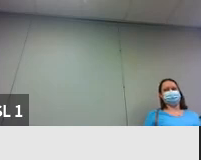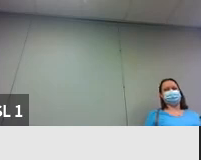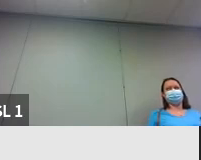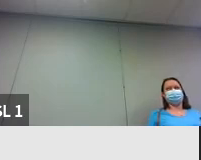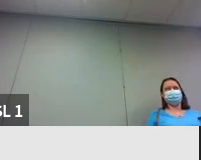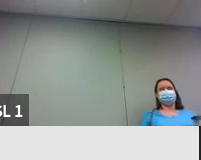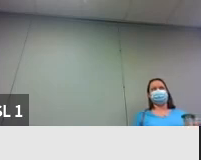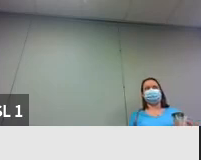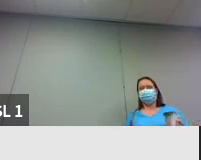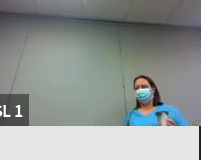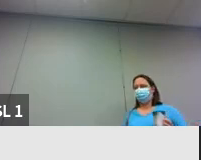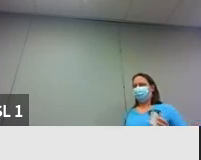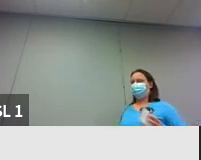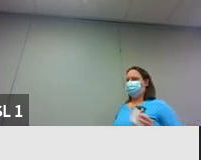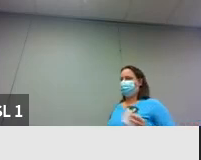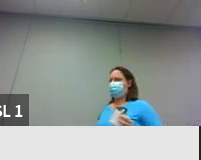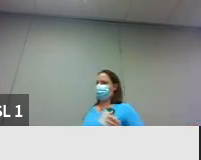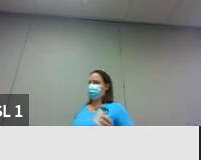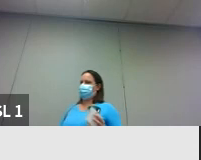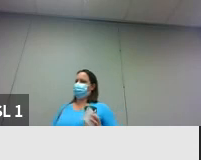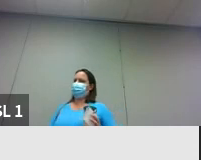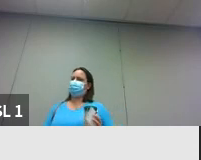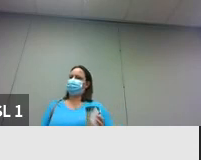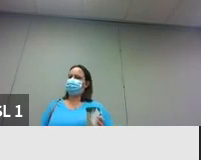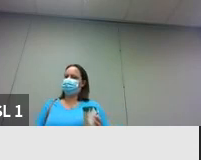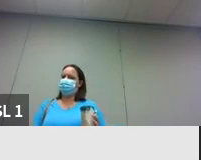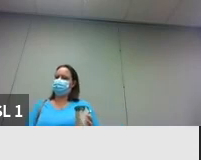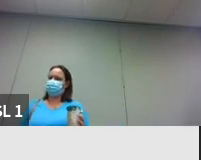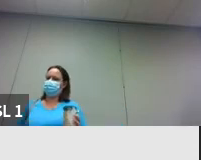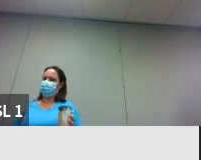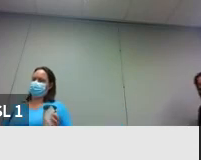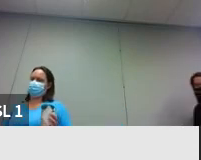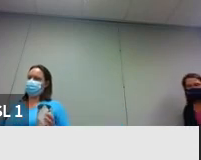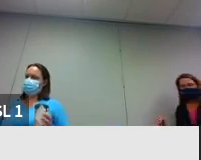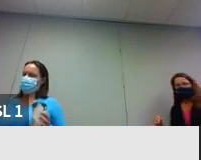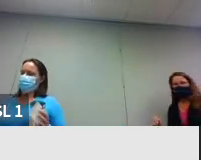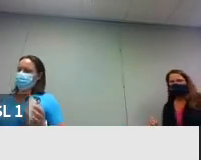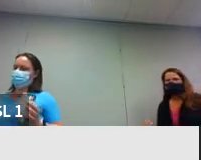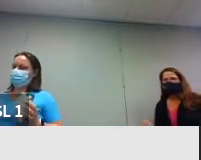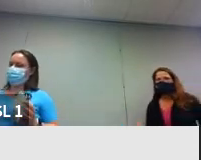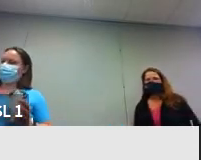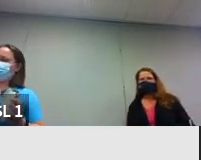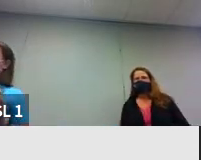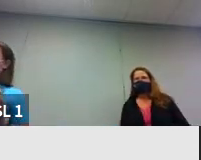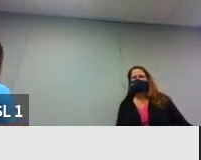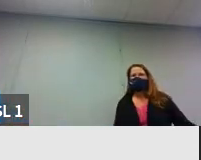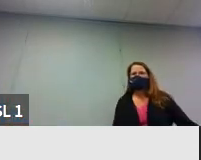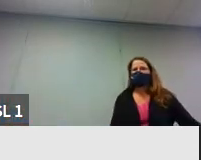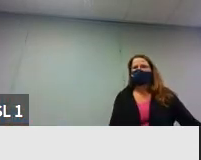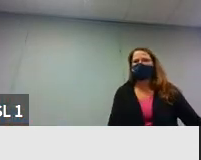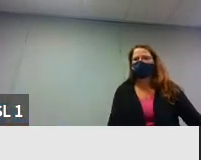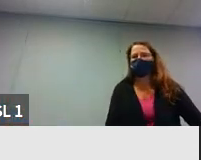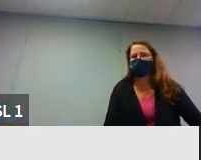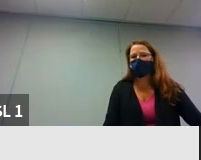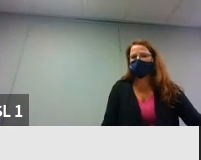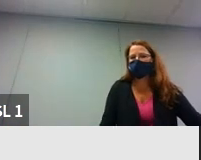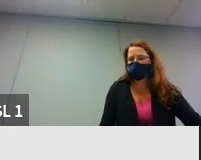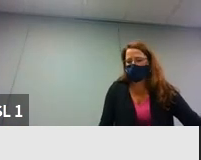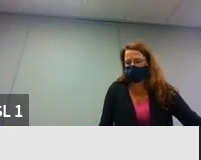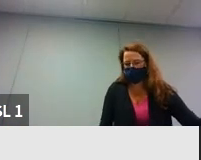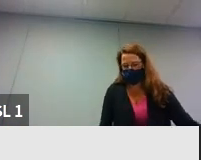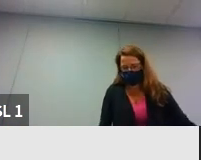Assign to closed caption, yes, you can look through your widths. Okay, so Lauren, can you reassign closed captioning? She